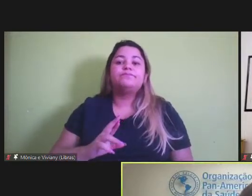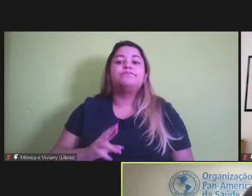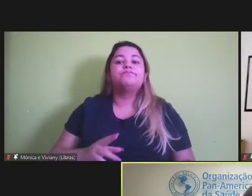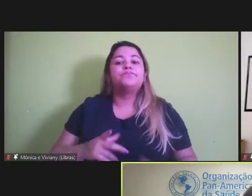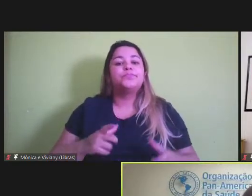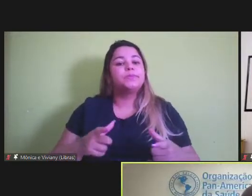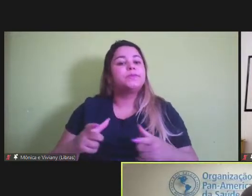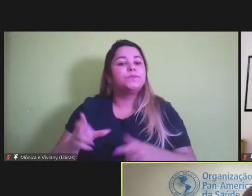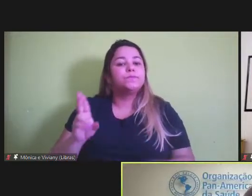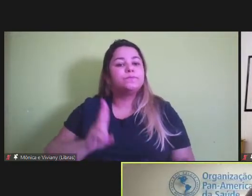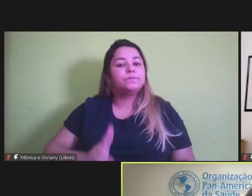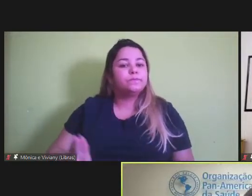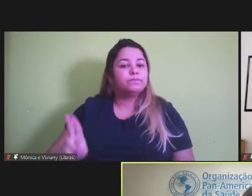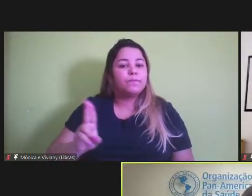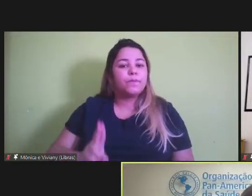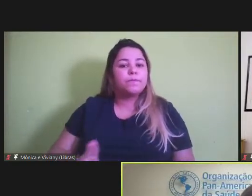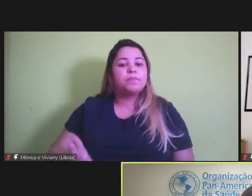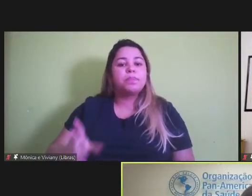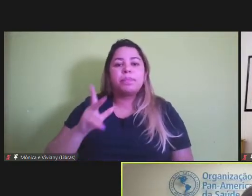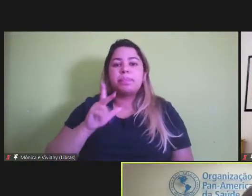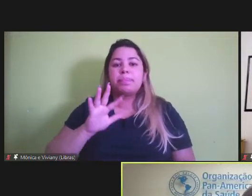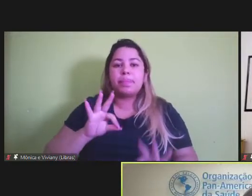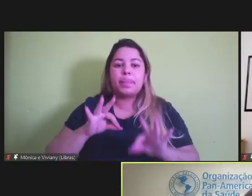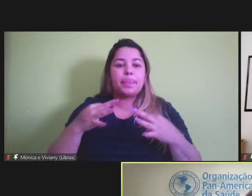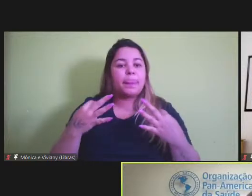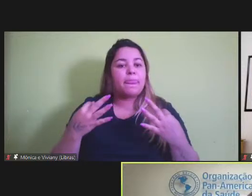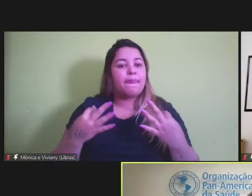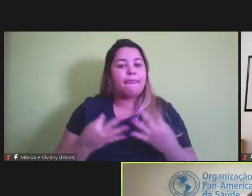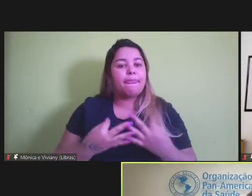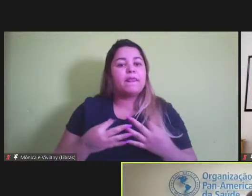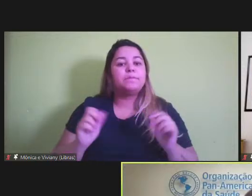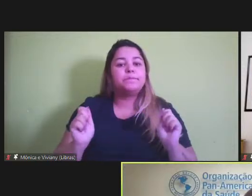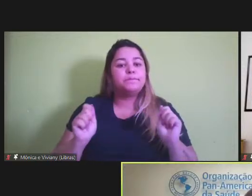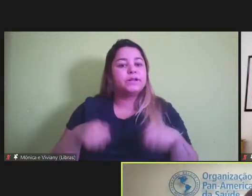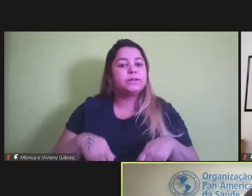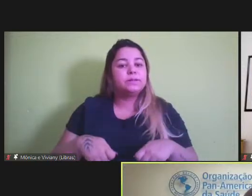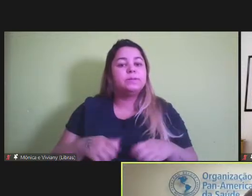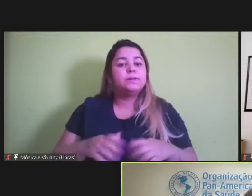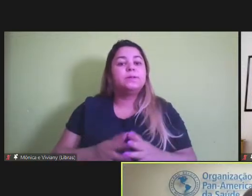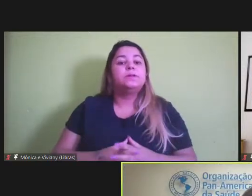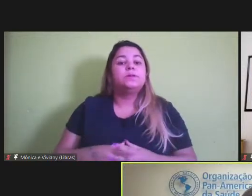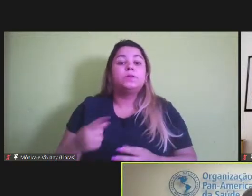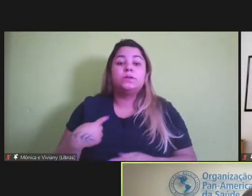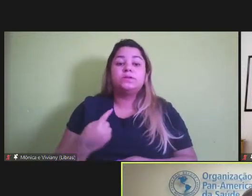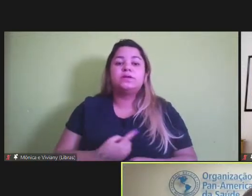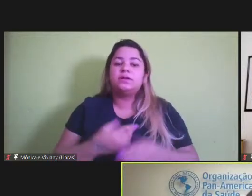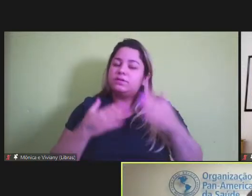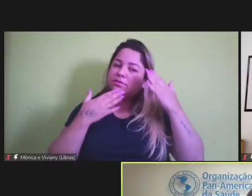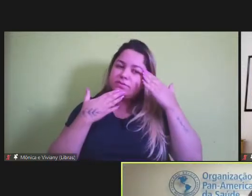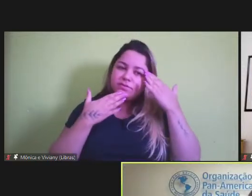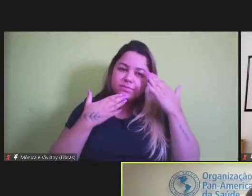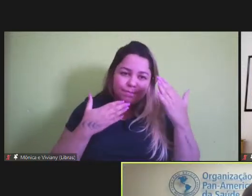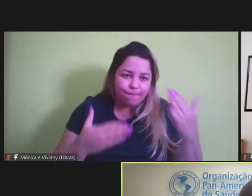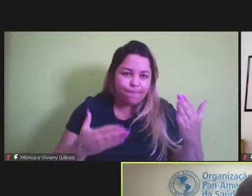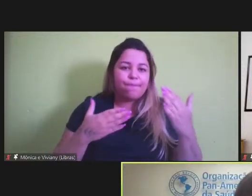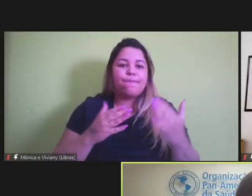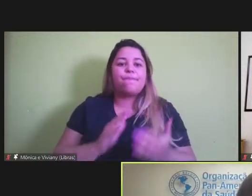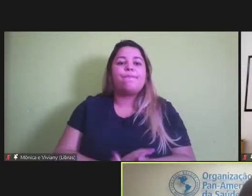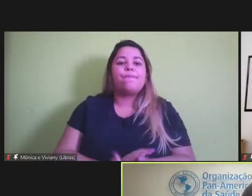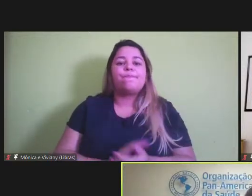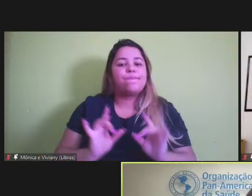same results that the territories and the families and the users need. So we thank you very